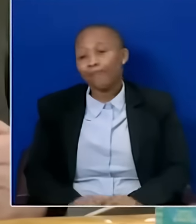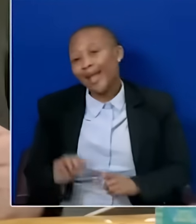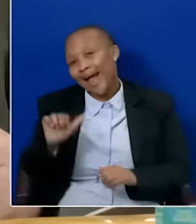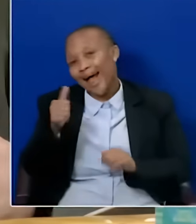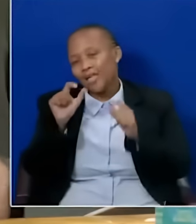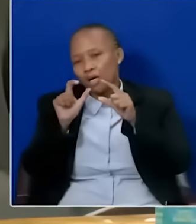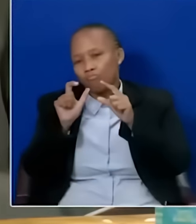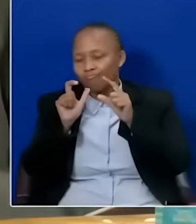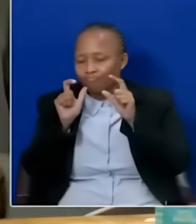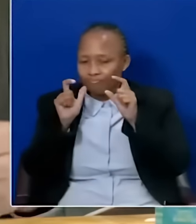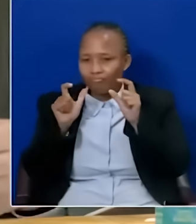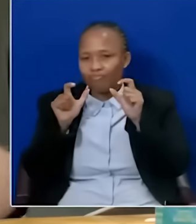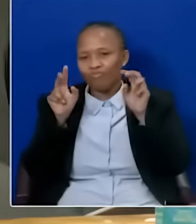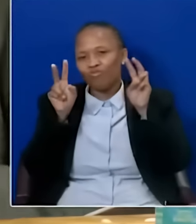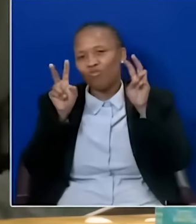is